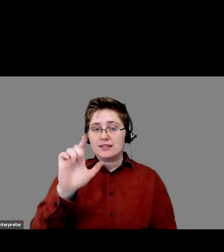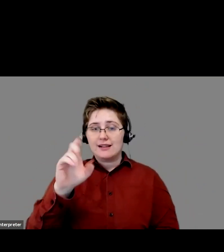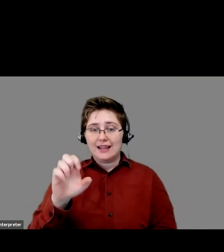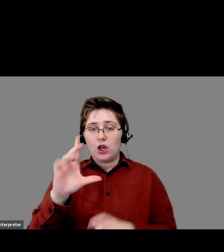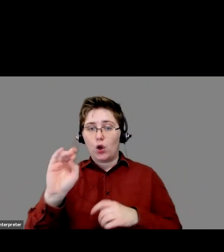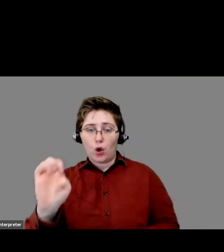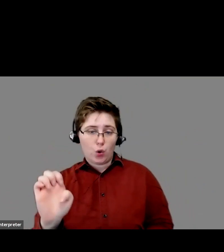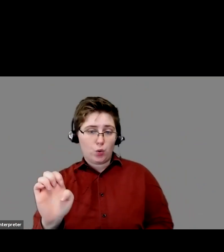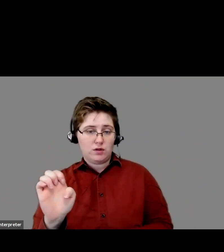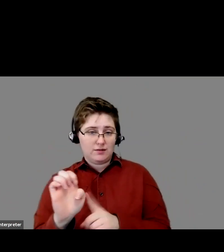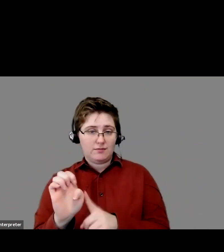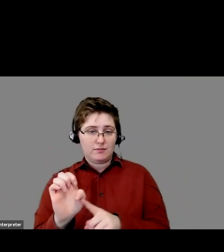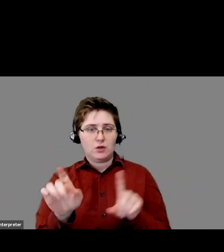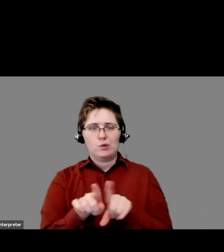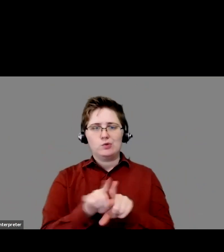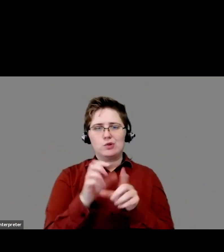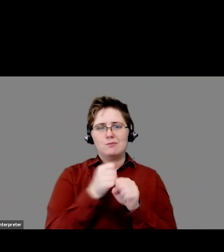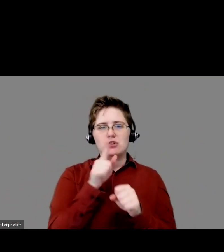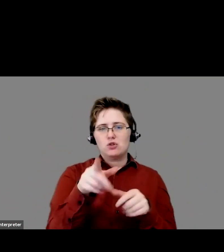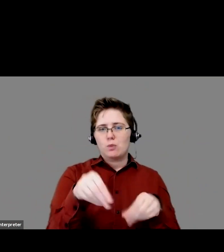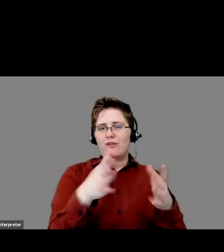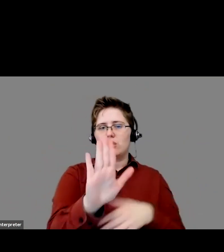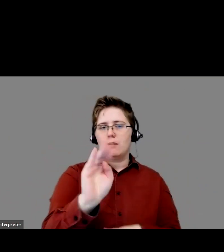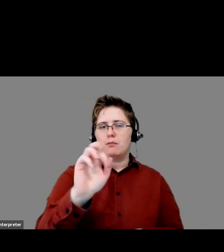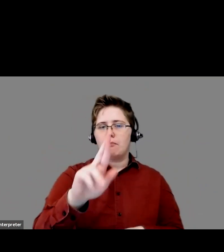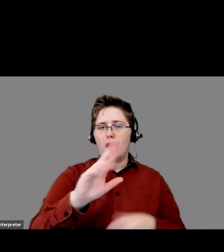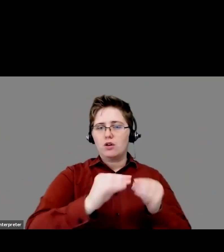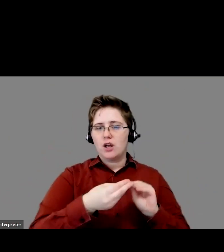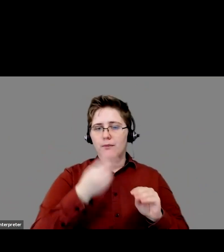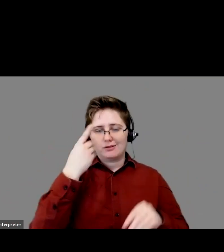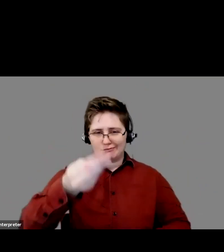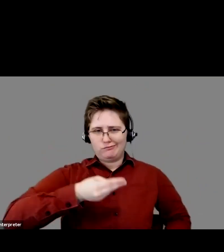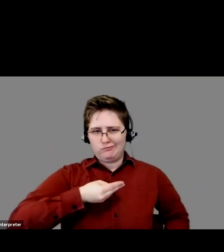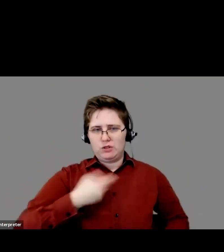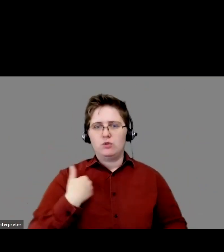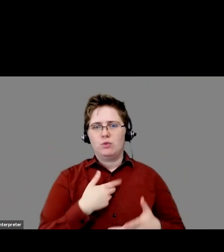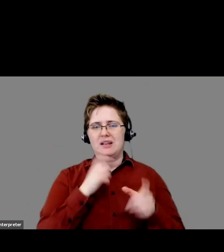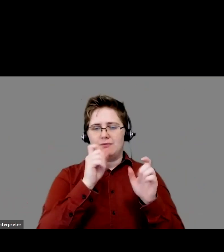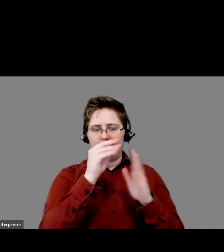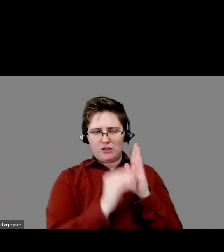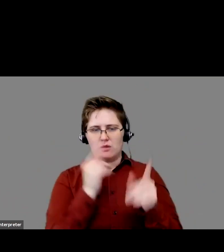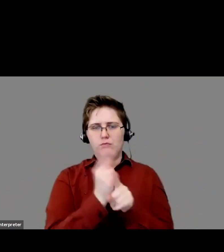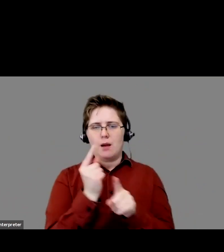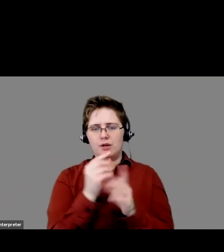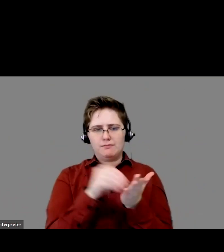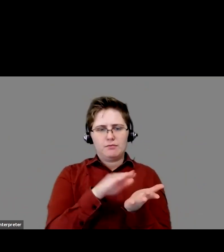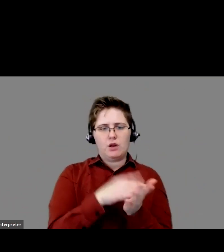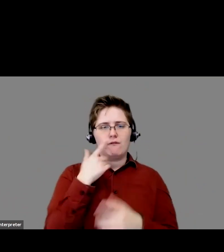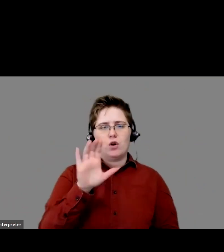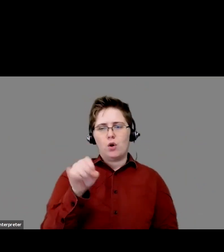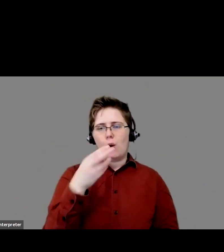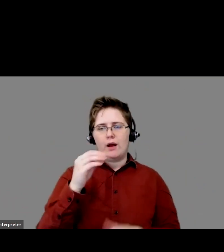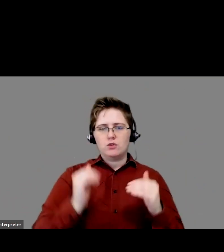code. Also make sure that you provide your bar number to us so that we can submit the proper documentation to the Ohio